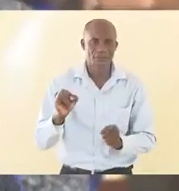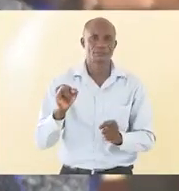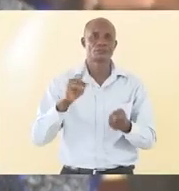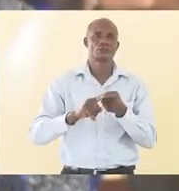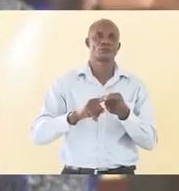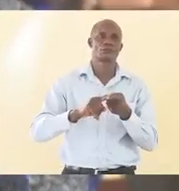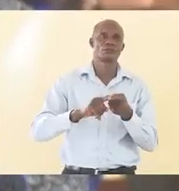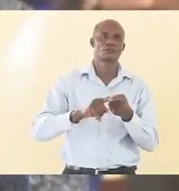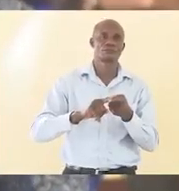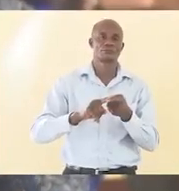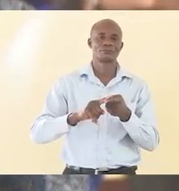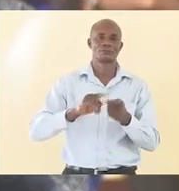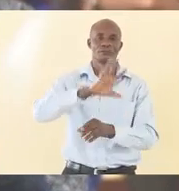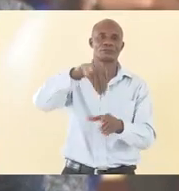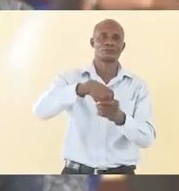involve